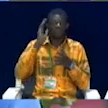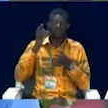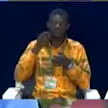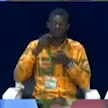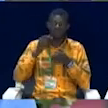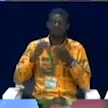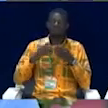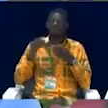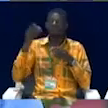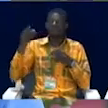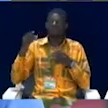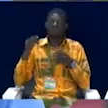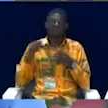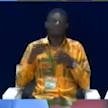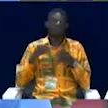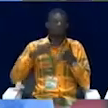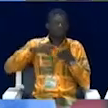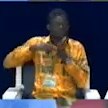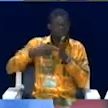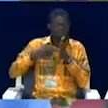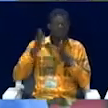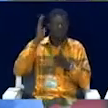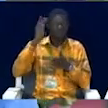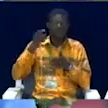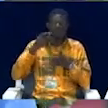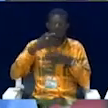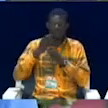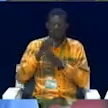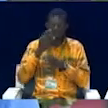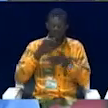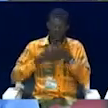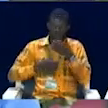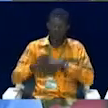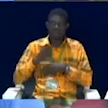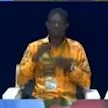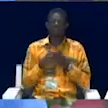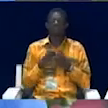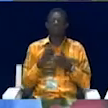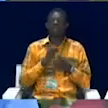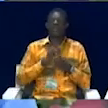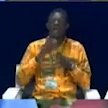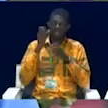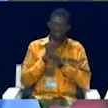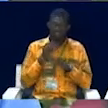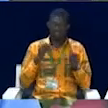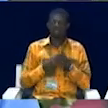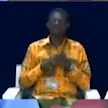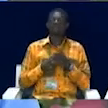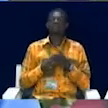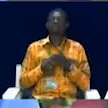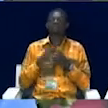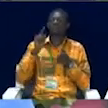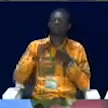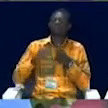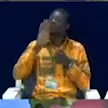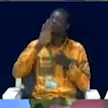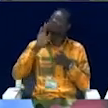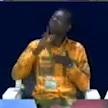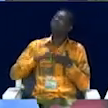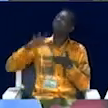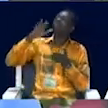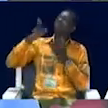repair, God will create one for us. So I claim it. To God be the